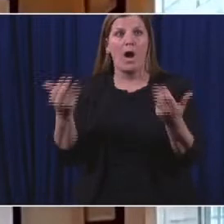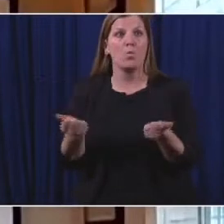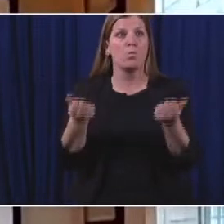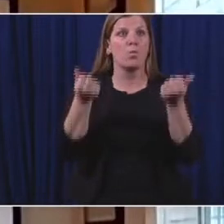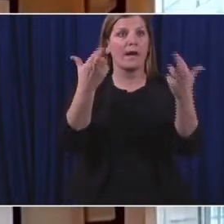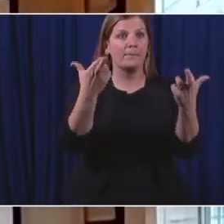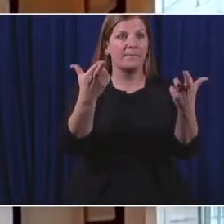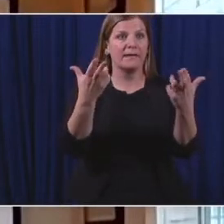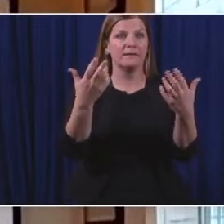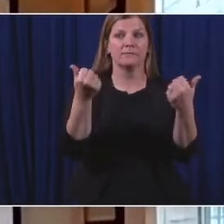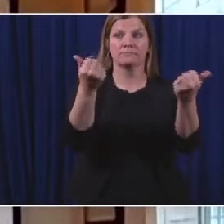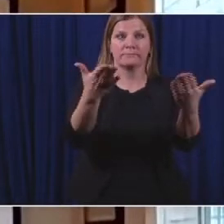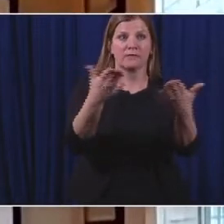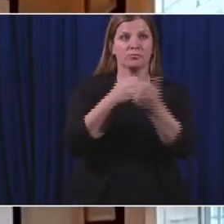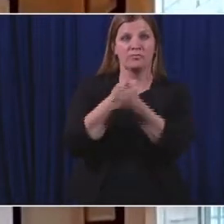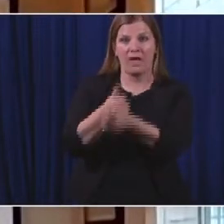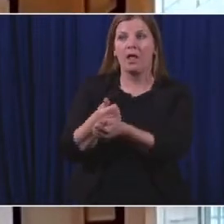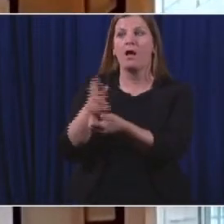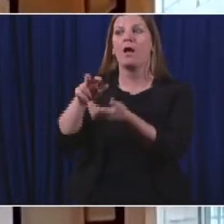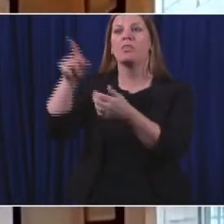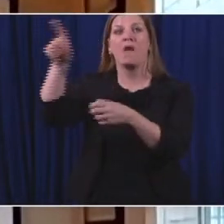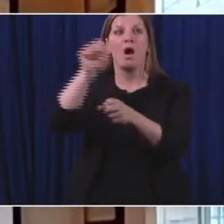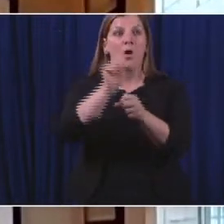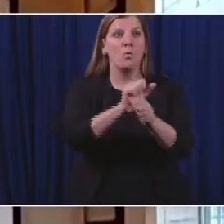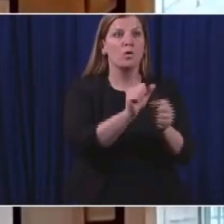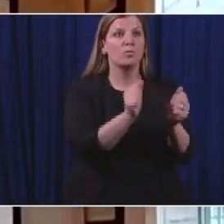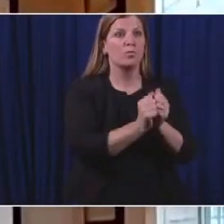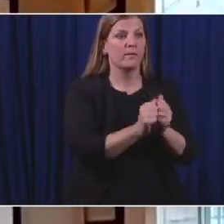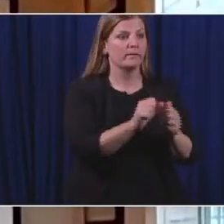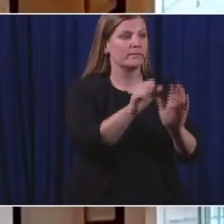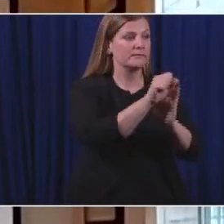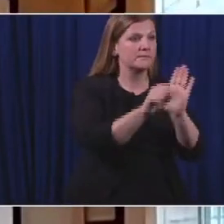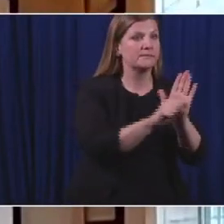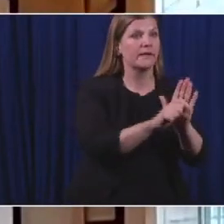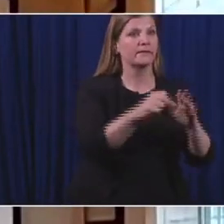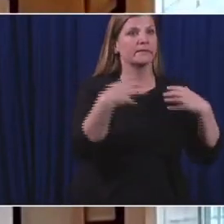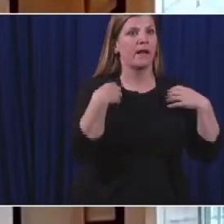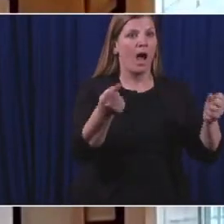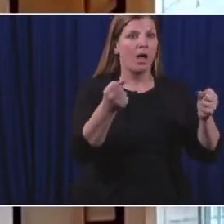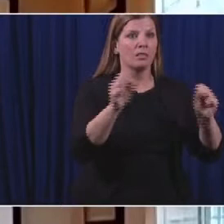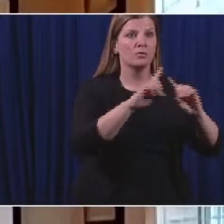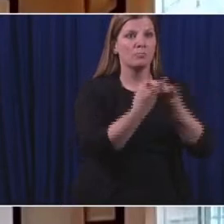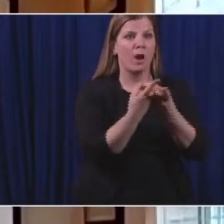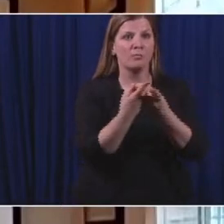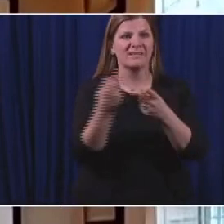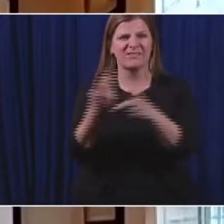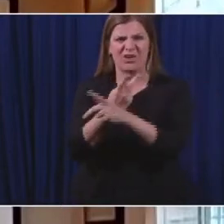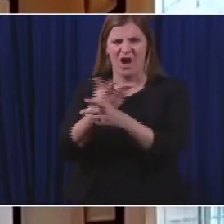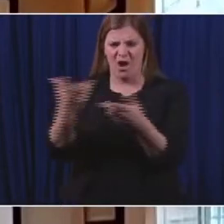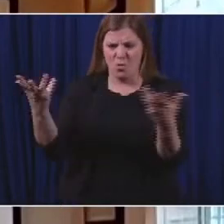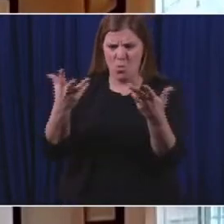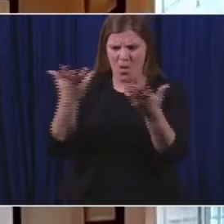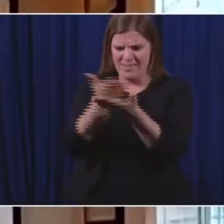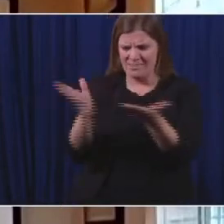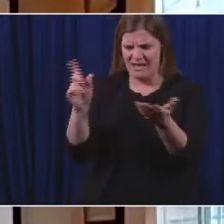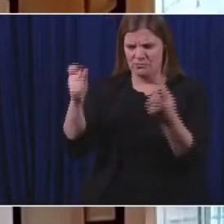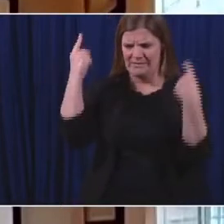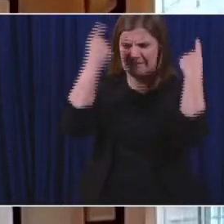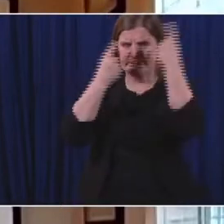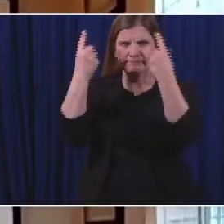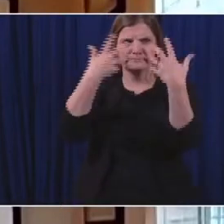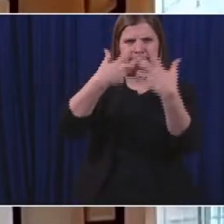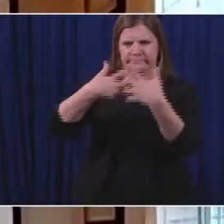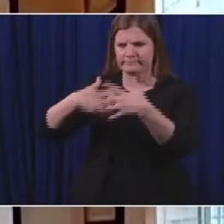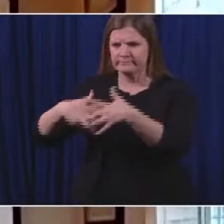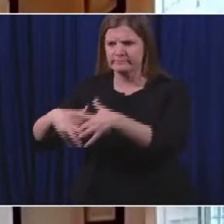health departments and states to understand what some of these contingencies are and develop plans to respond to them. So that will almost